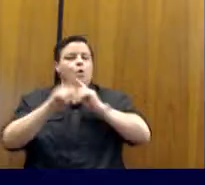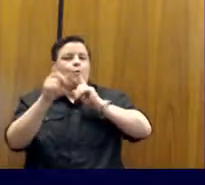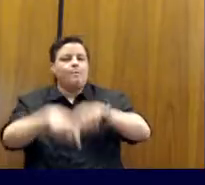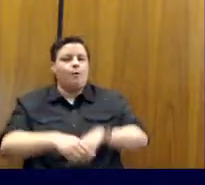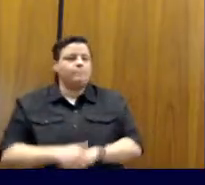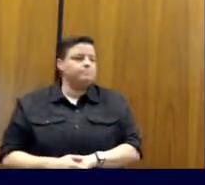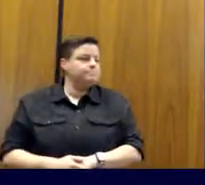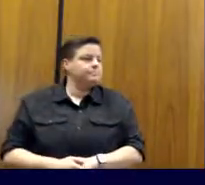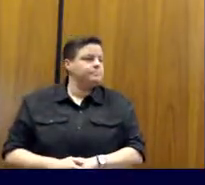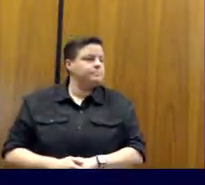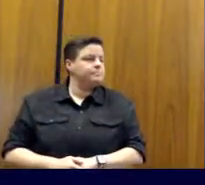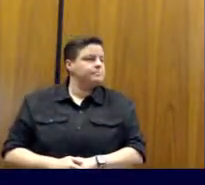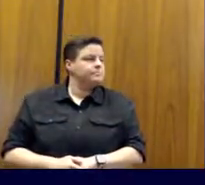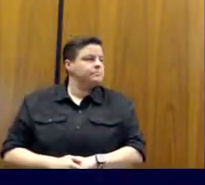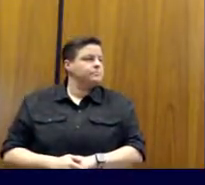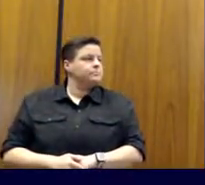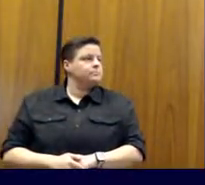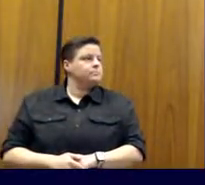report. Okay.